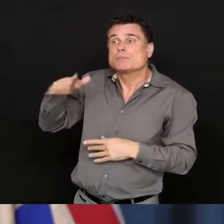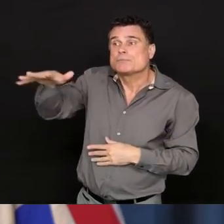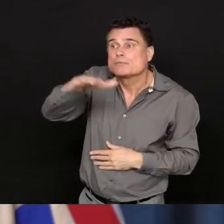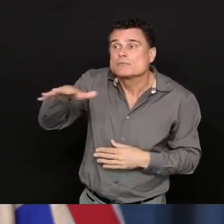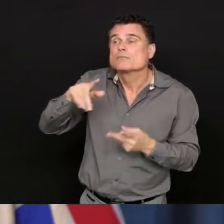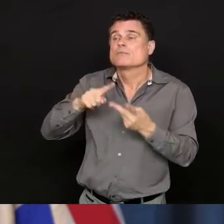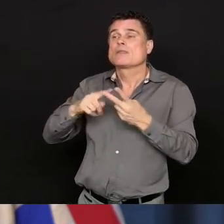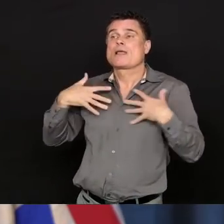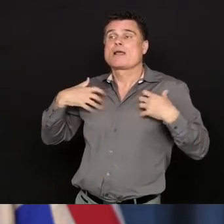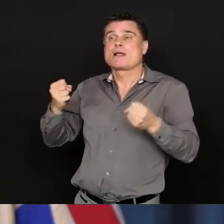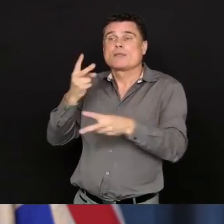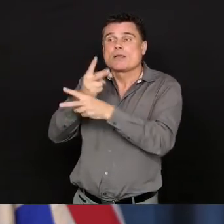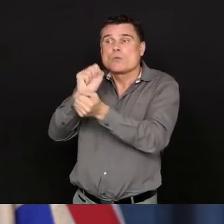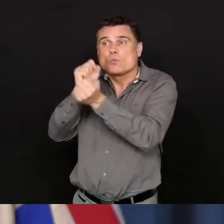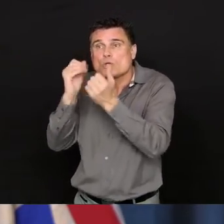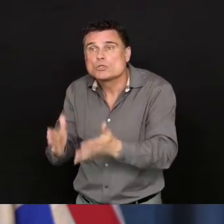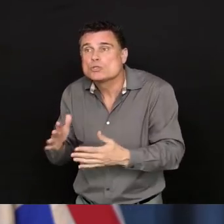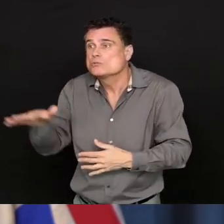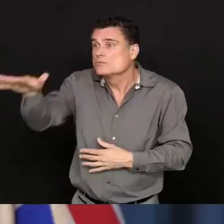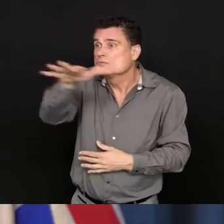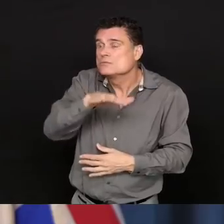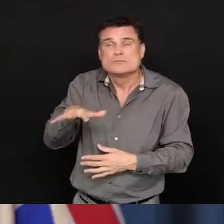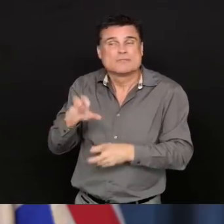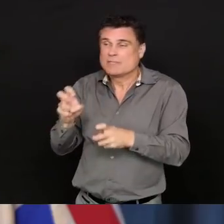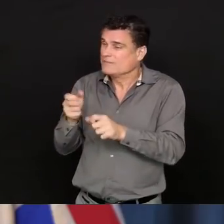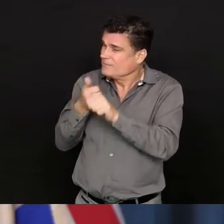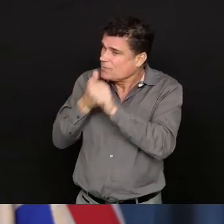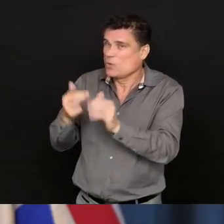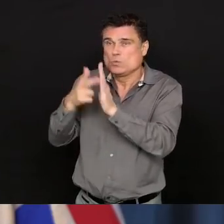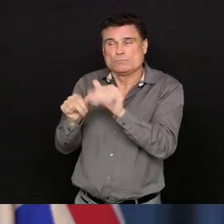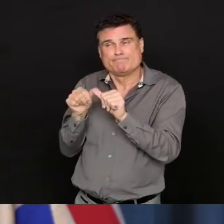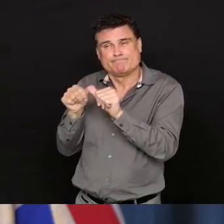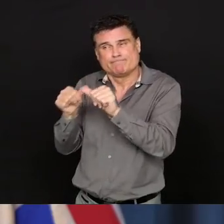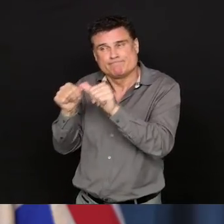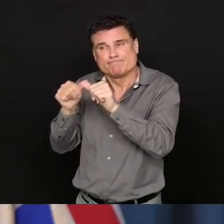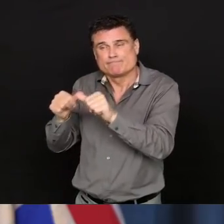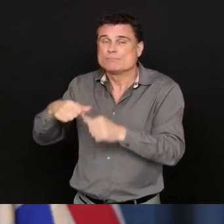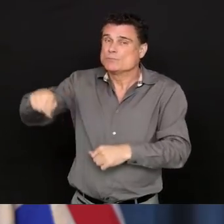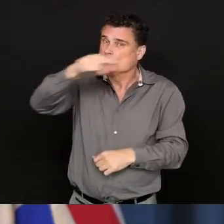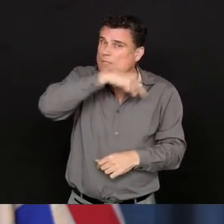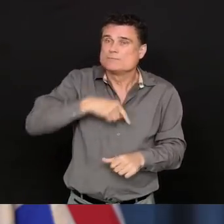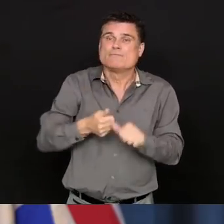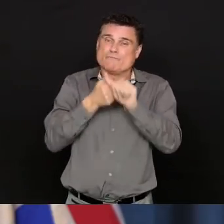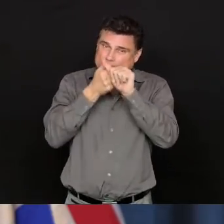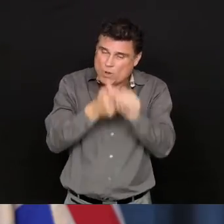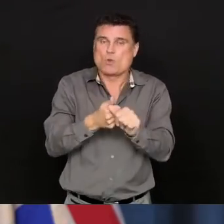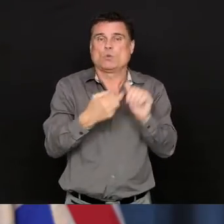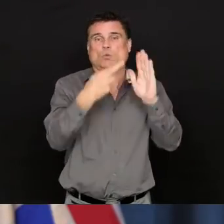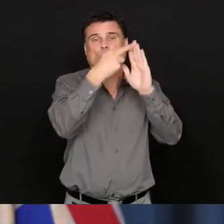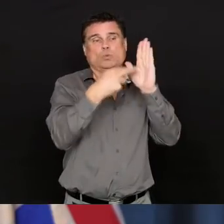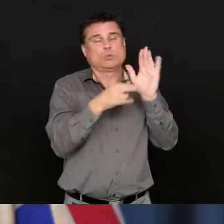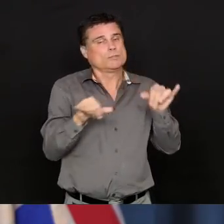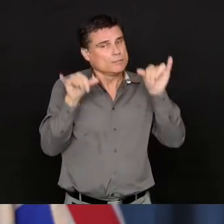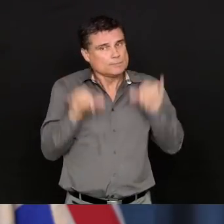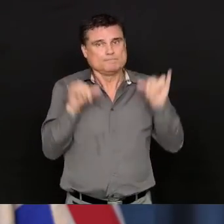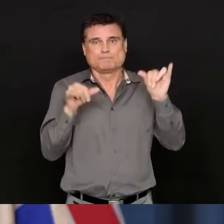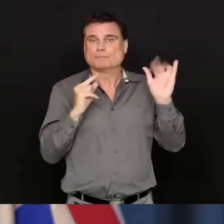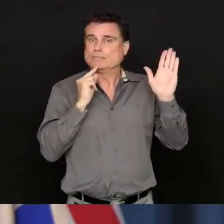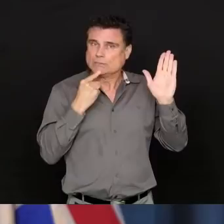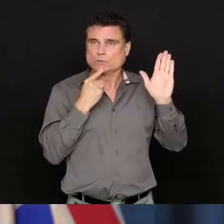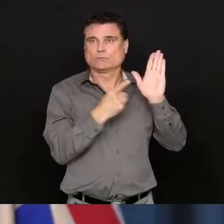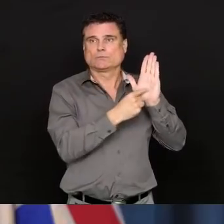every day to do those important things that prevent transmission of this virus. Things, the motherhood things that I talk about all the